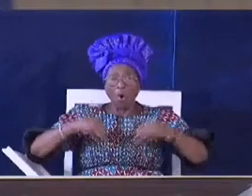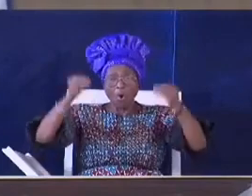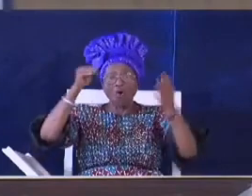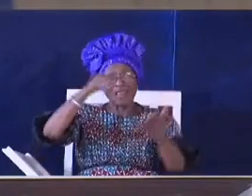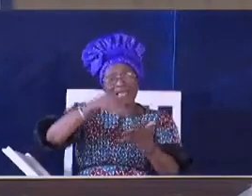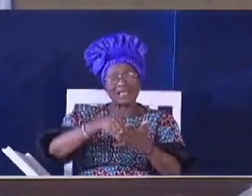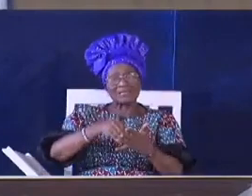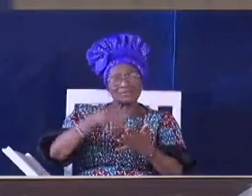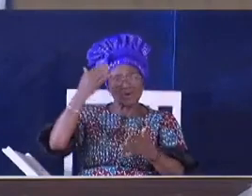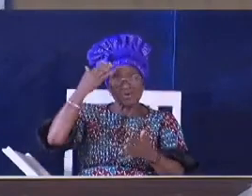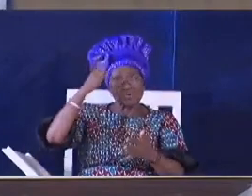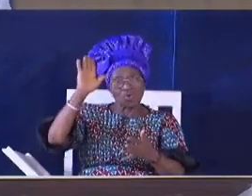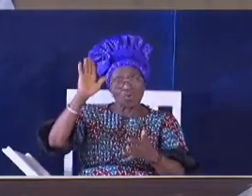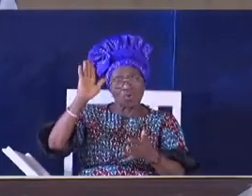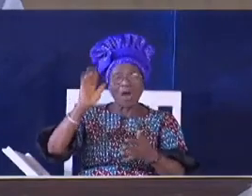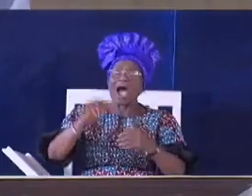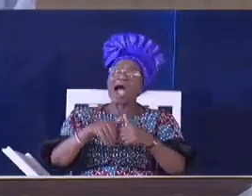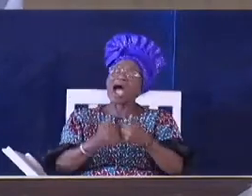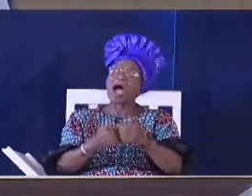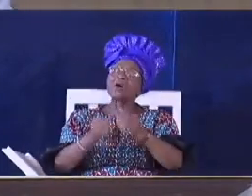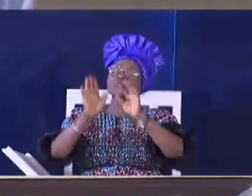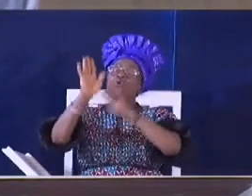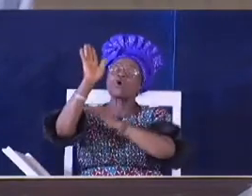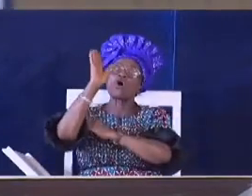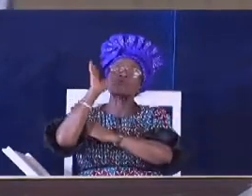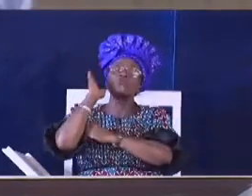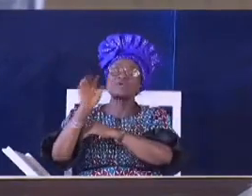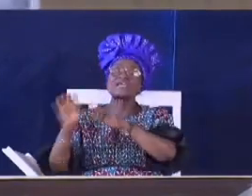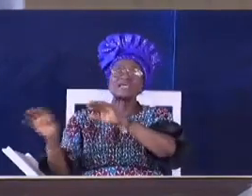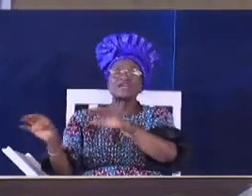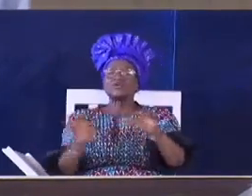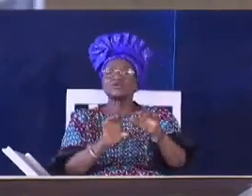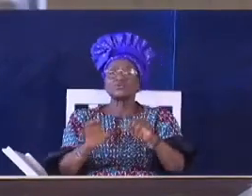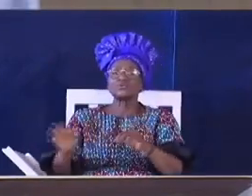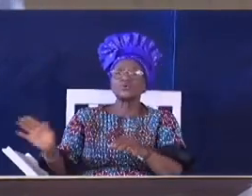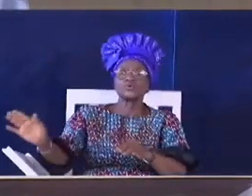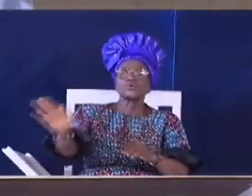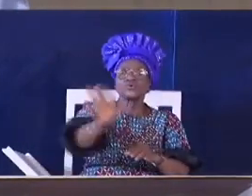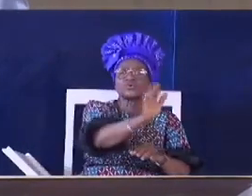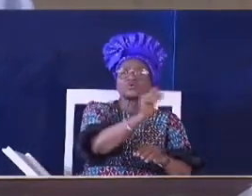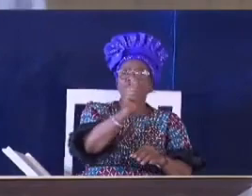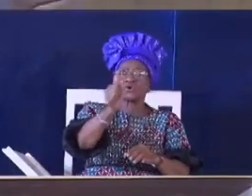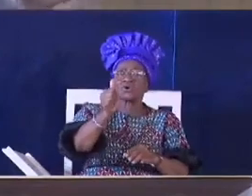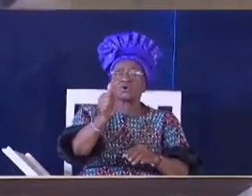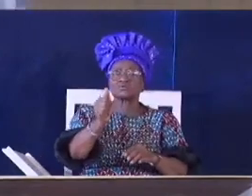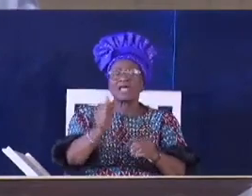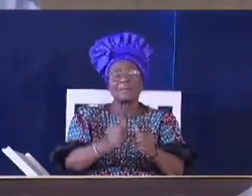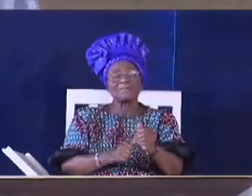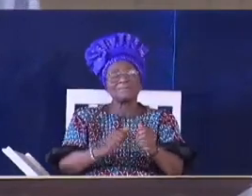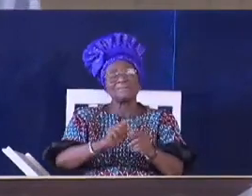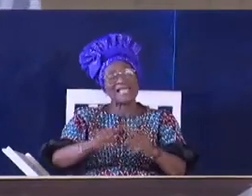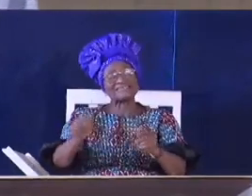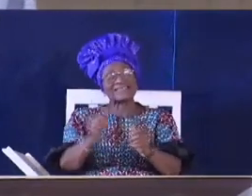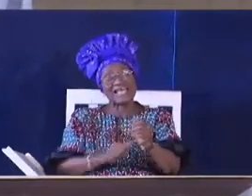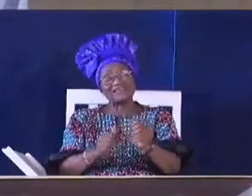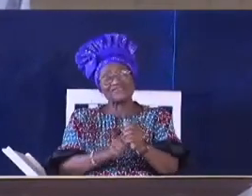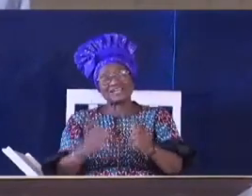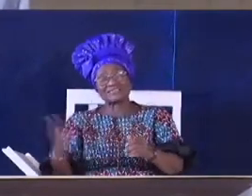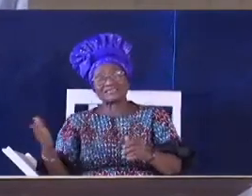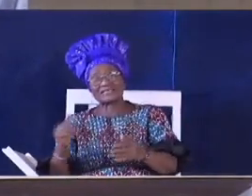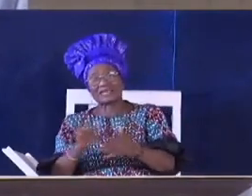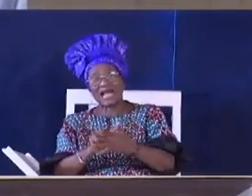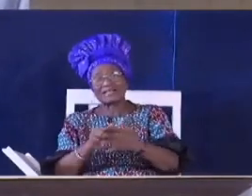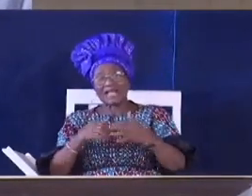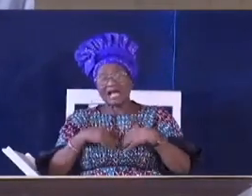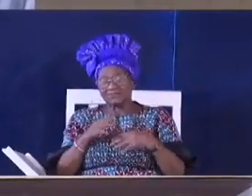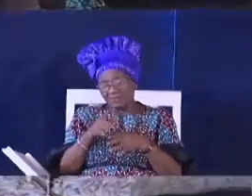God is going to do yours, but everything that had withered in your life will come